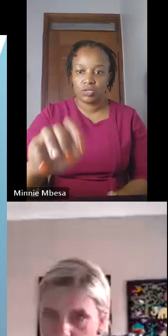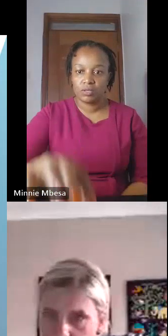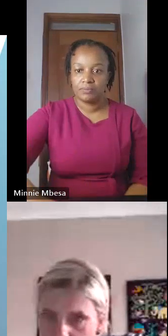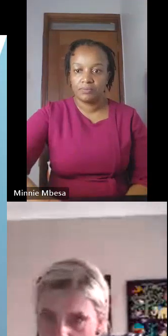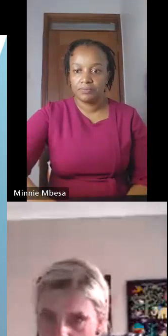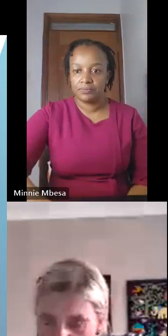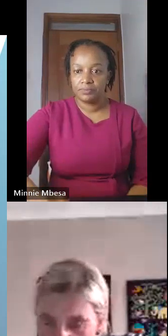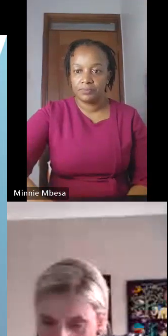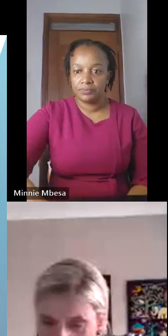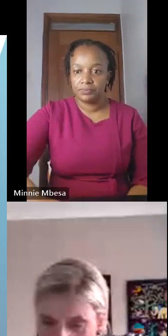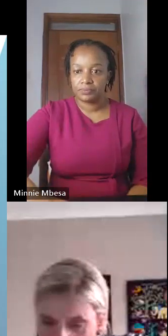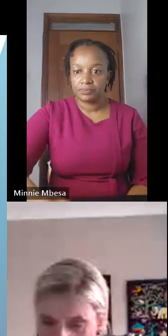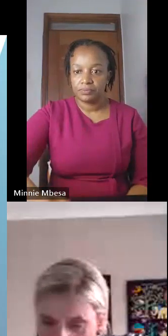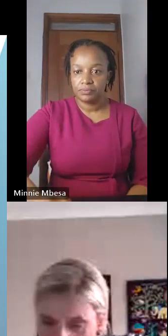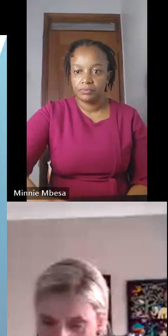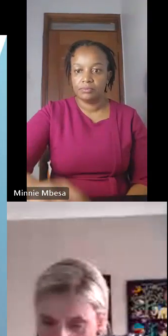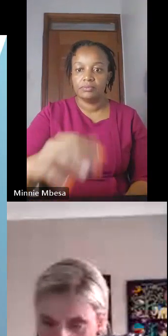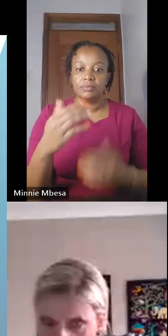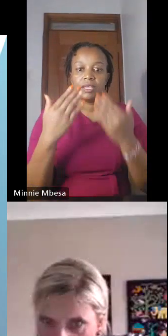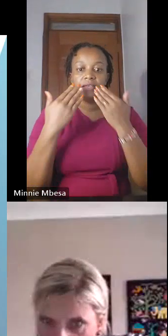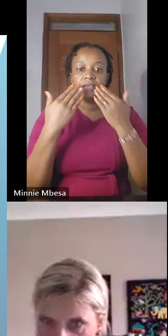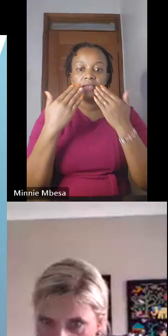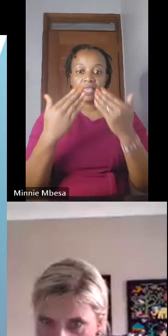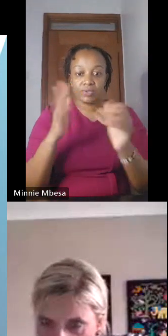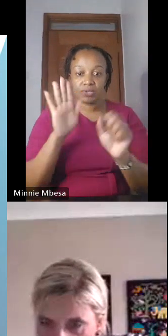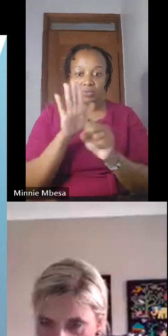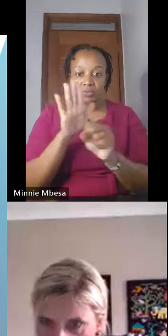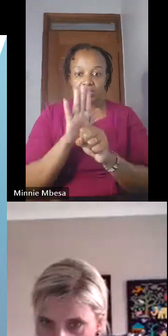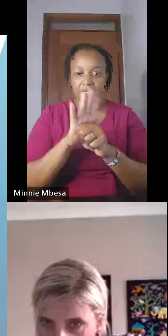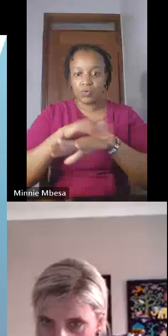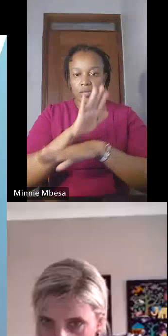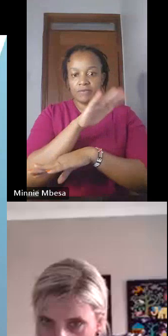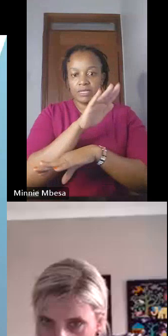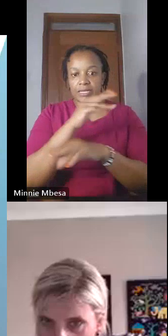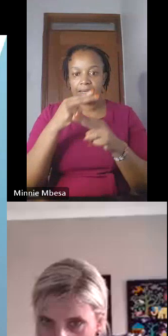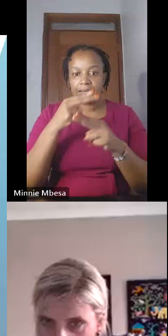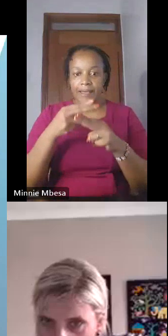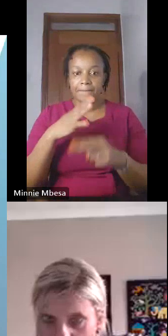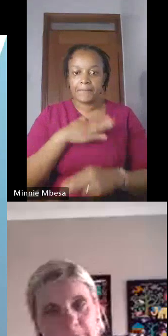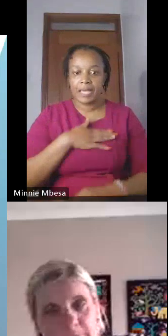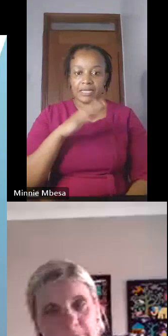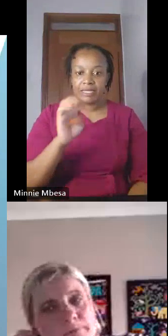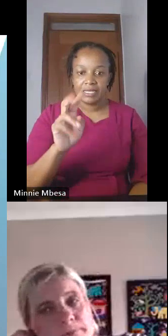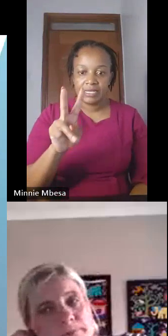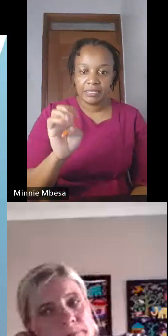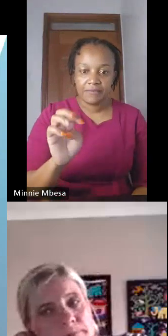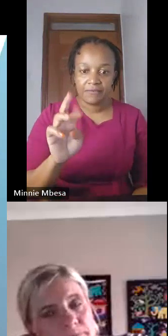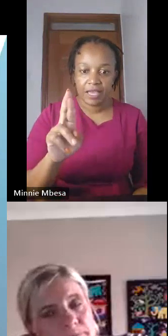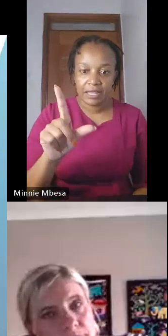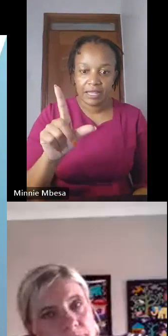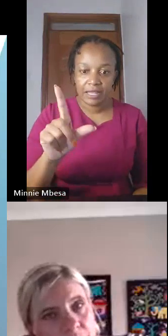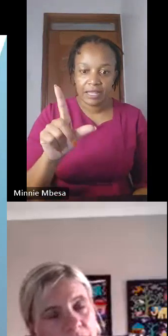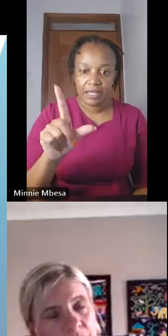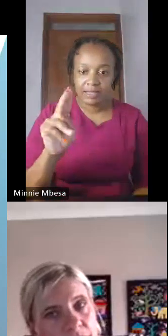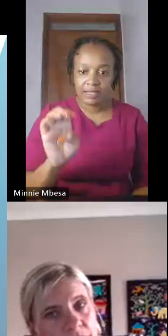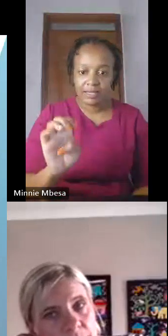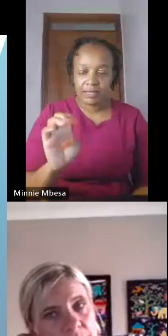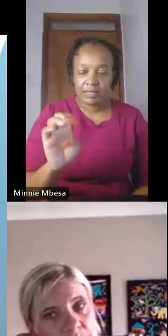Thank you so much. Good afternoon, everyone. My name is Evelyn Ogola from Kenya. My first question